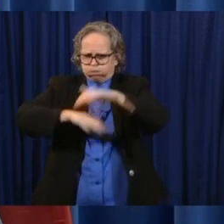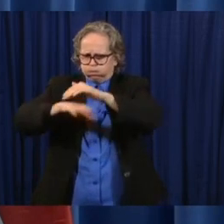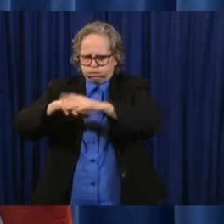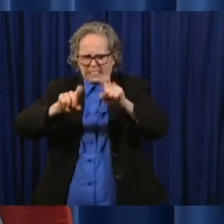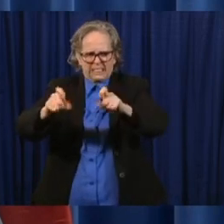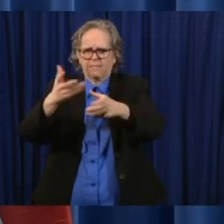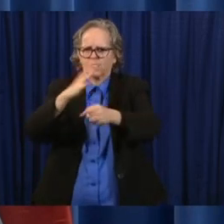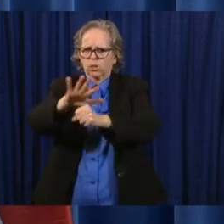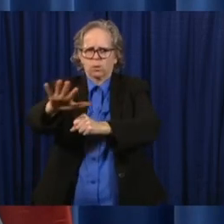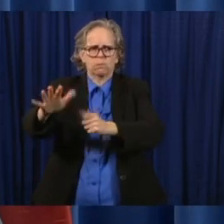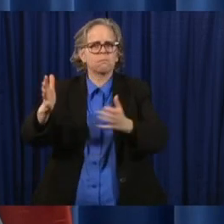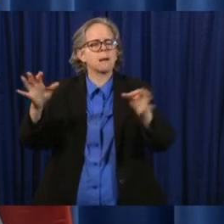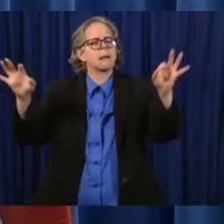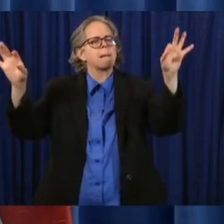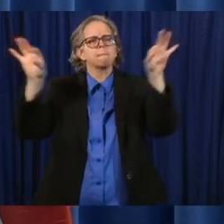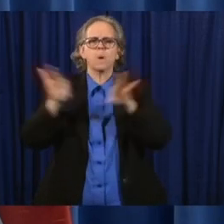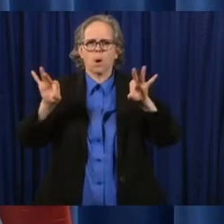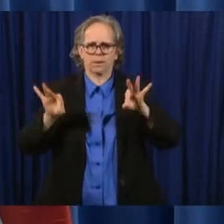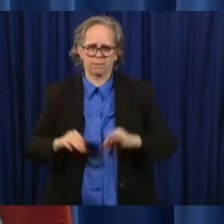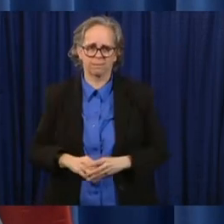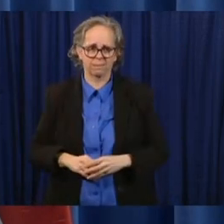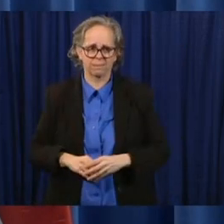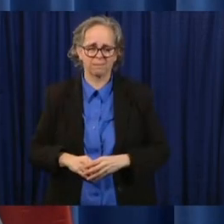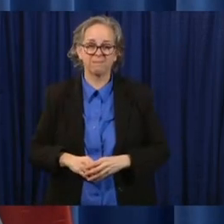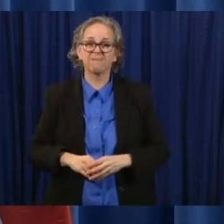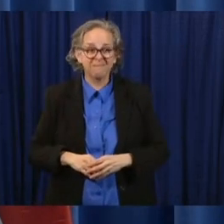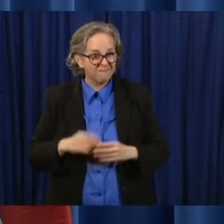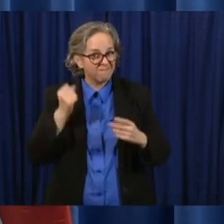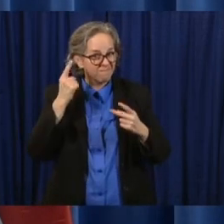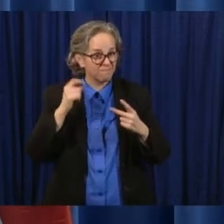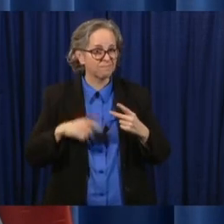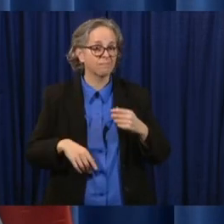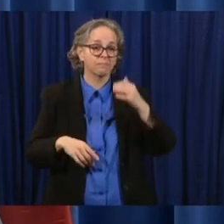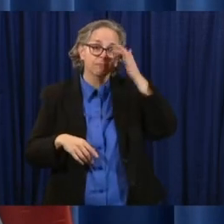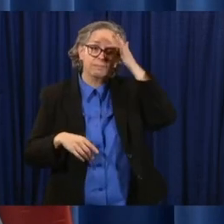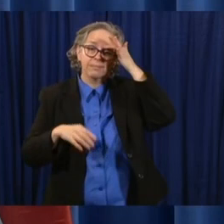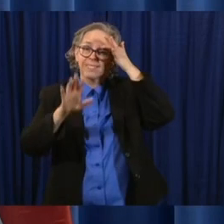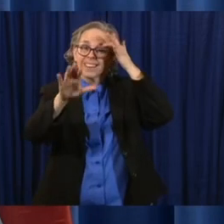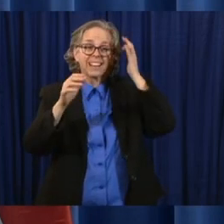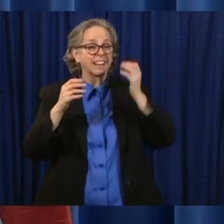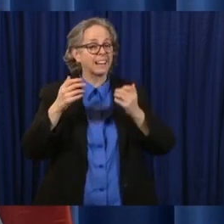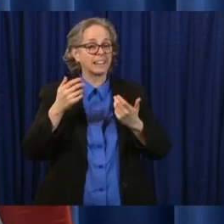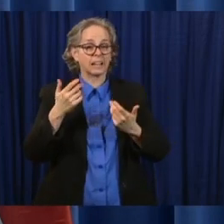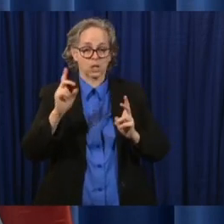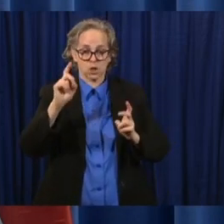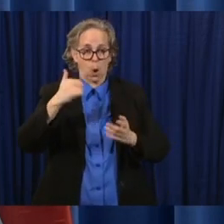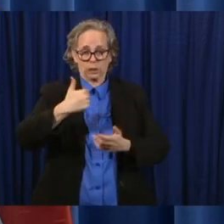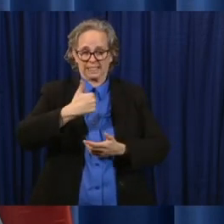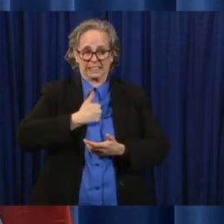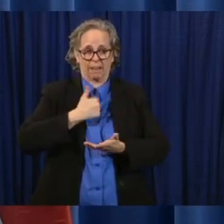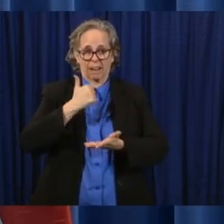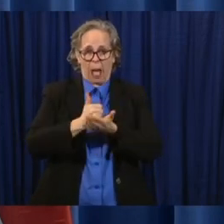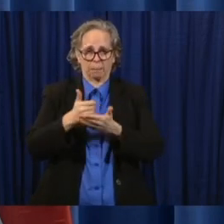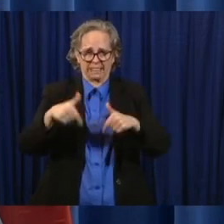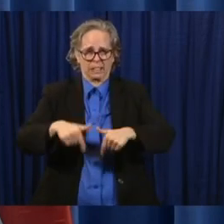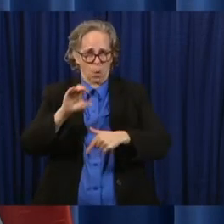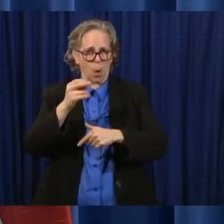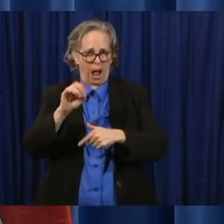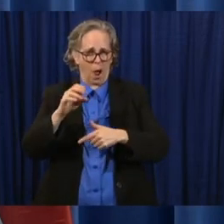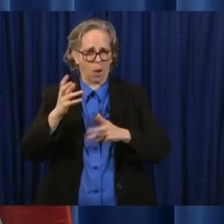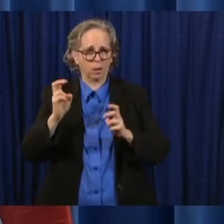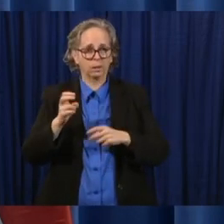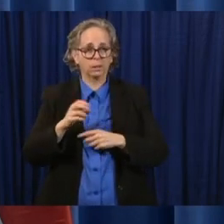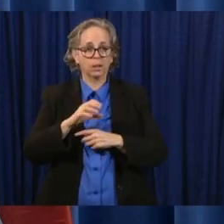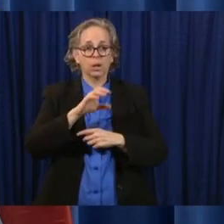one. We're doing some self-help in Ohio State, and the health department are working